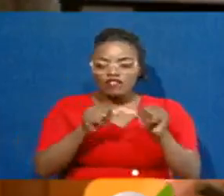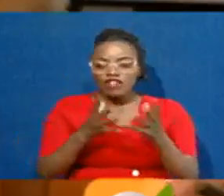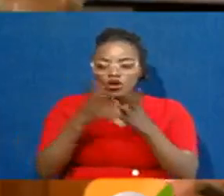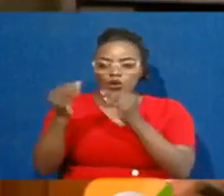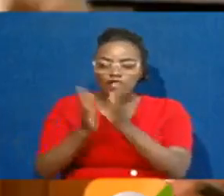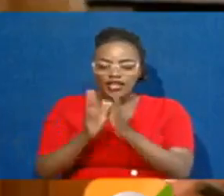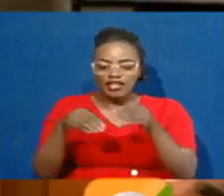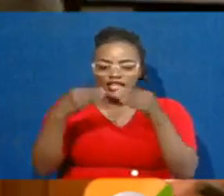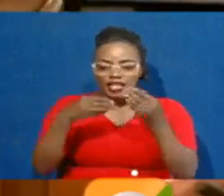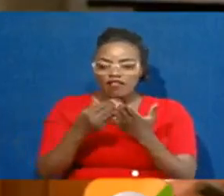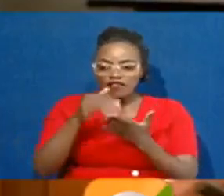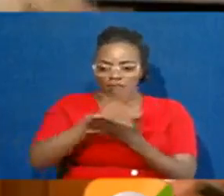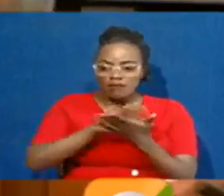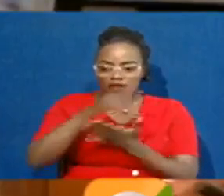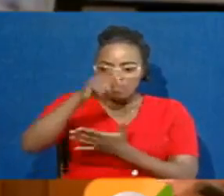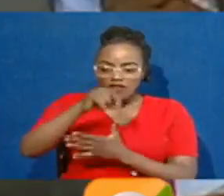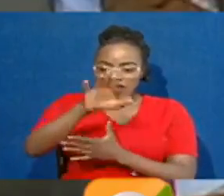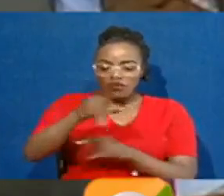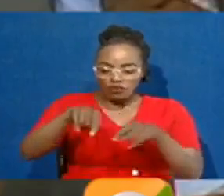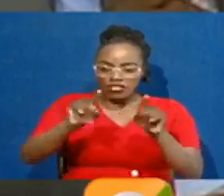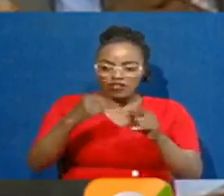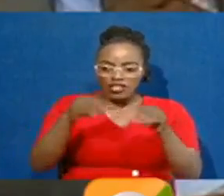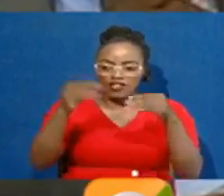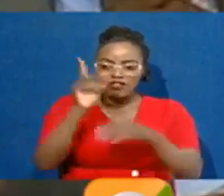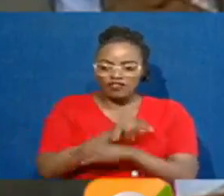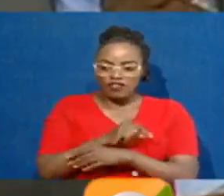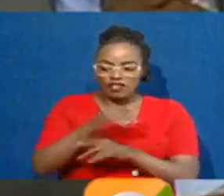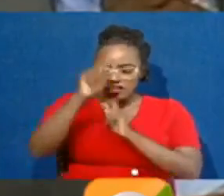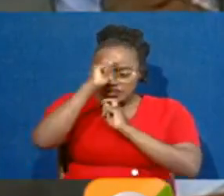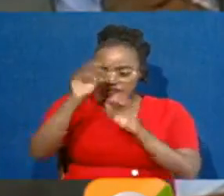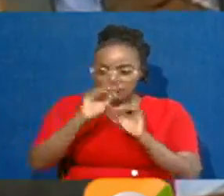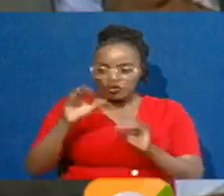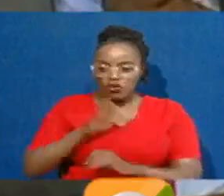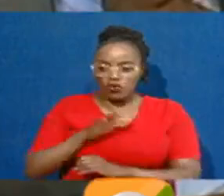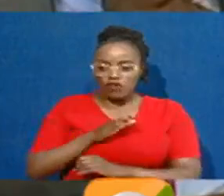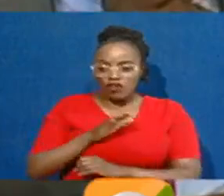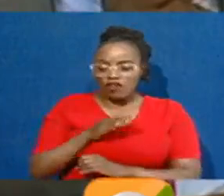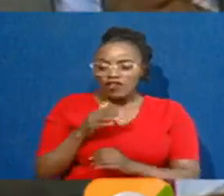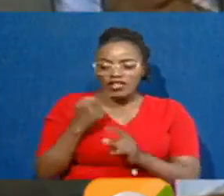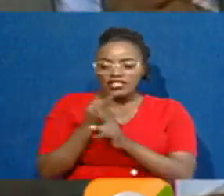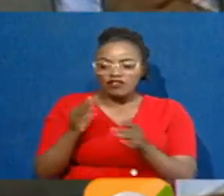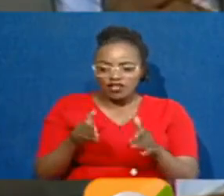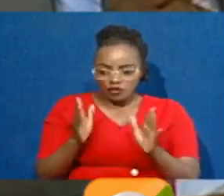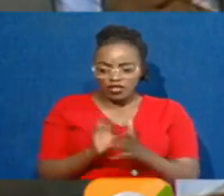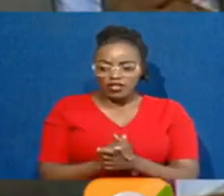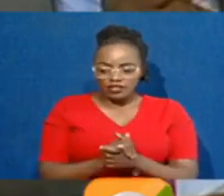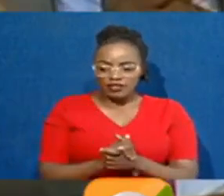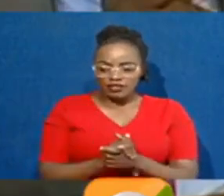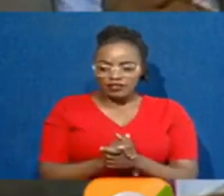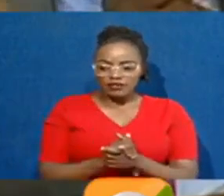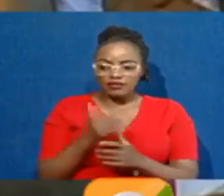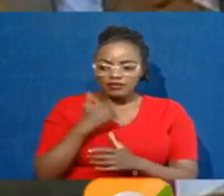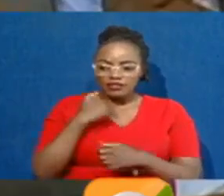and give guaranteed minimum returns to himself. He has no respect for women whatsoever. He